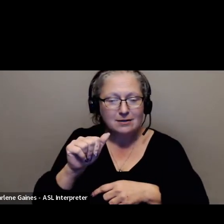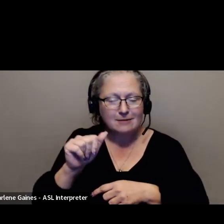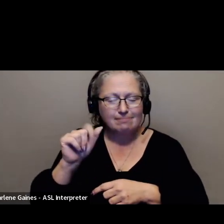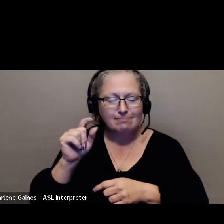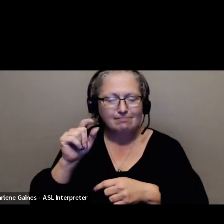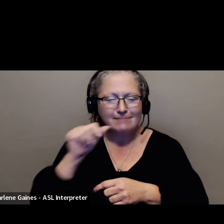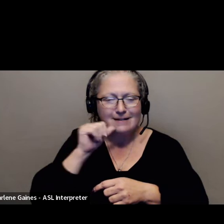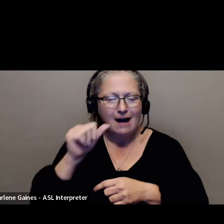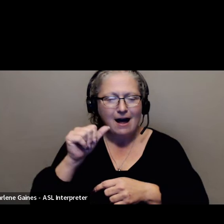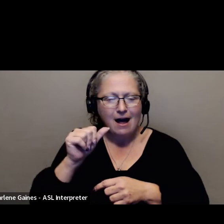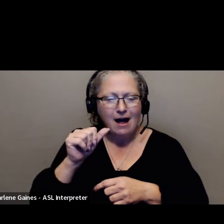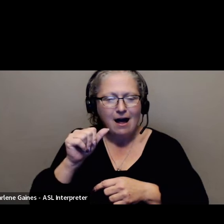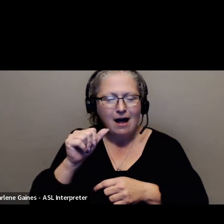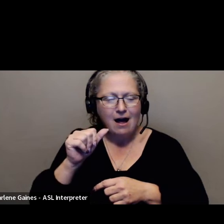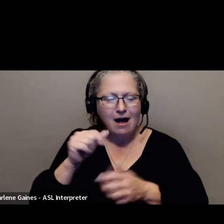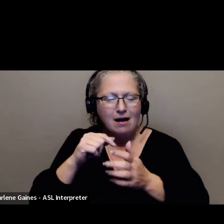misrepresented